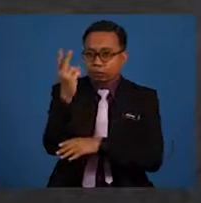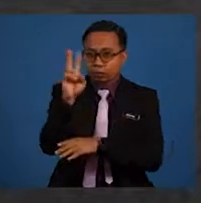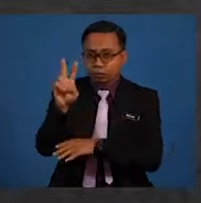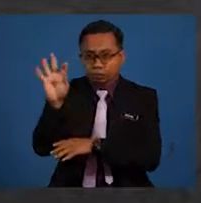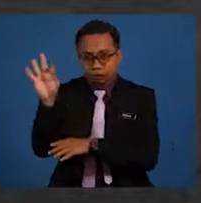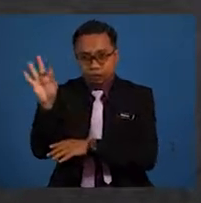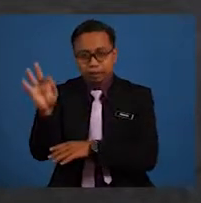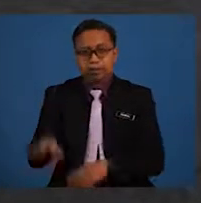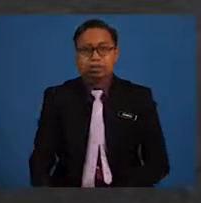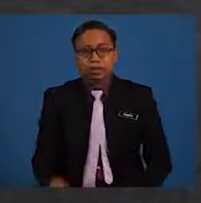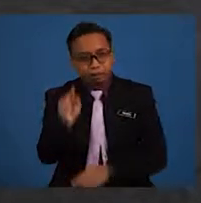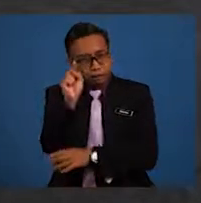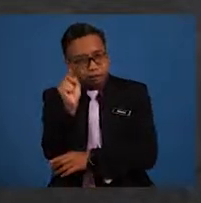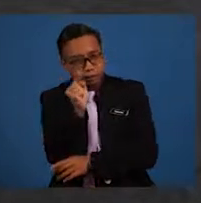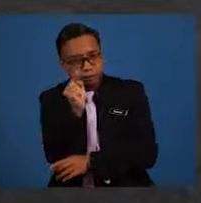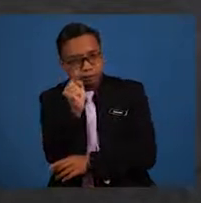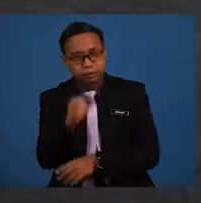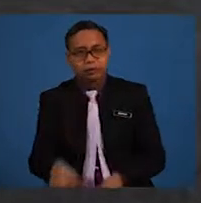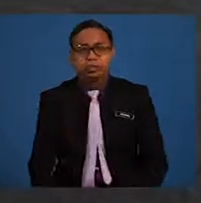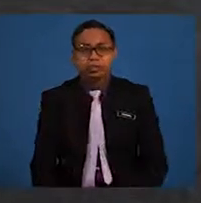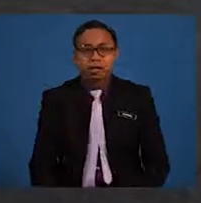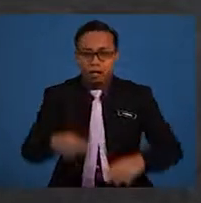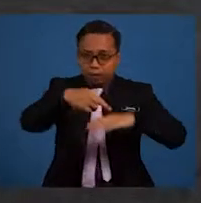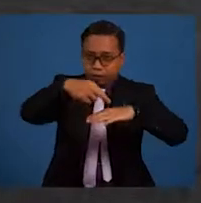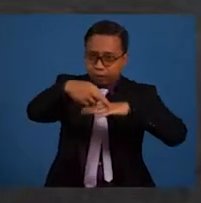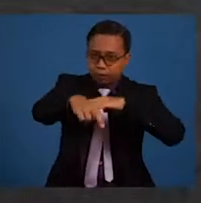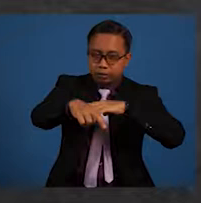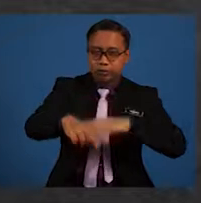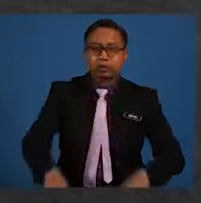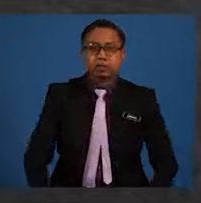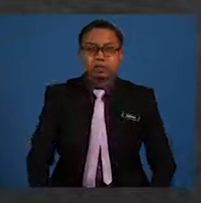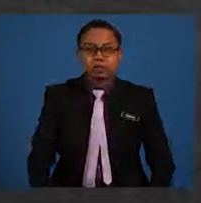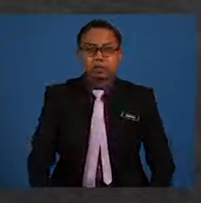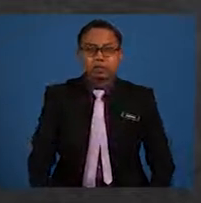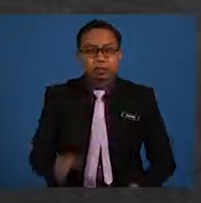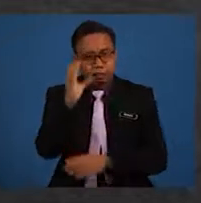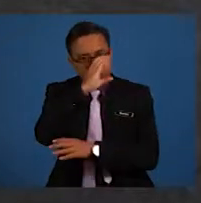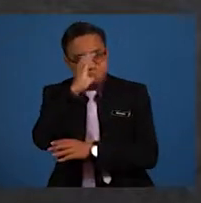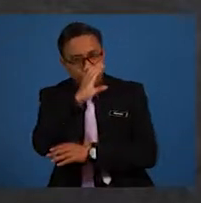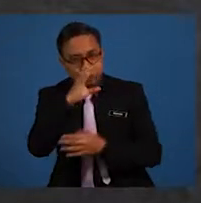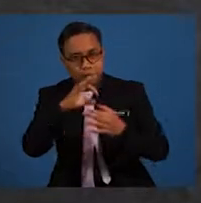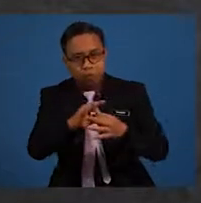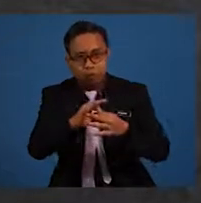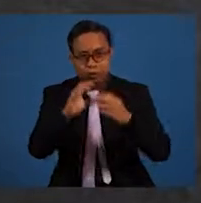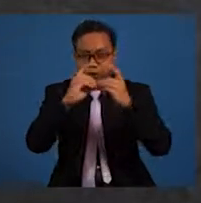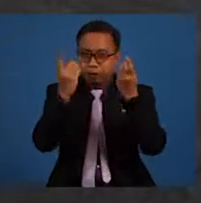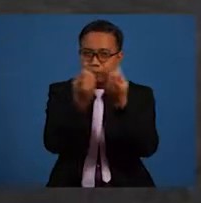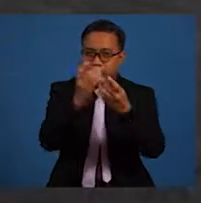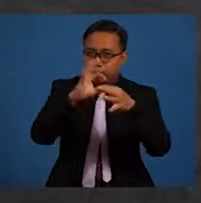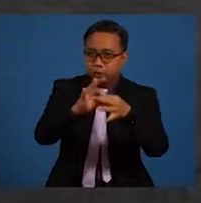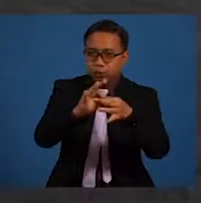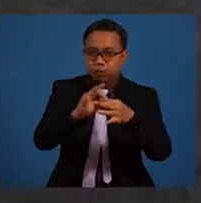29, sets off the reference to the discovery of the Department of